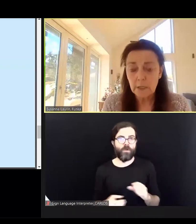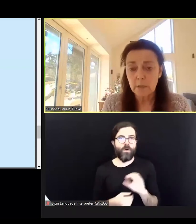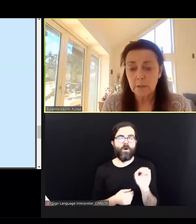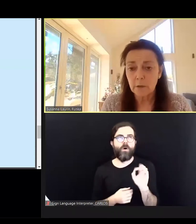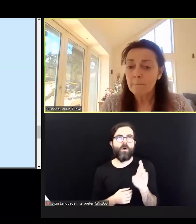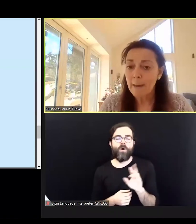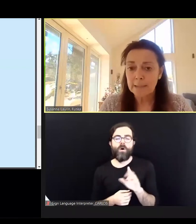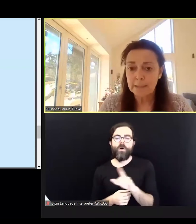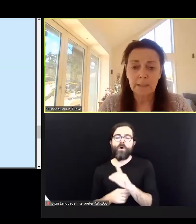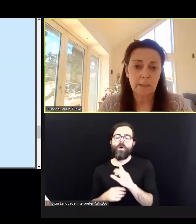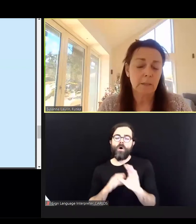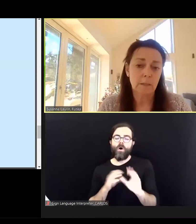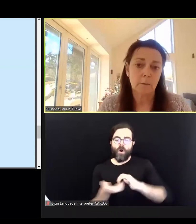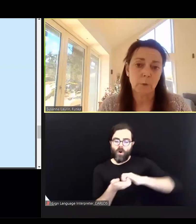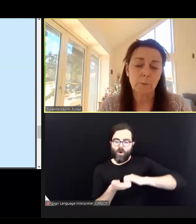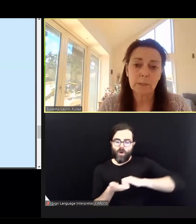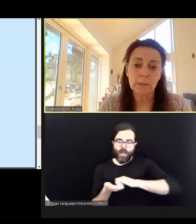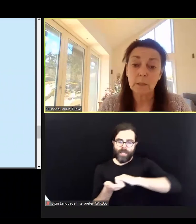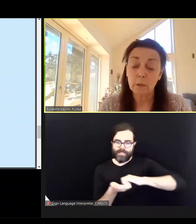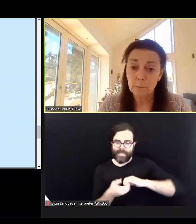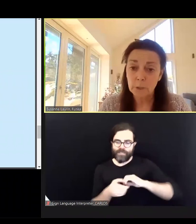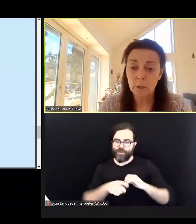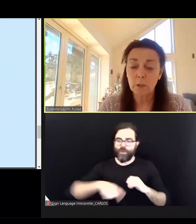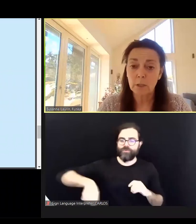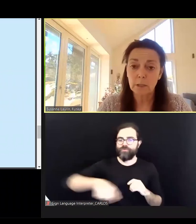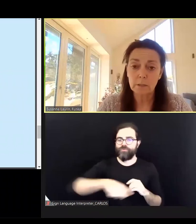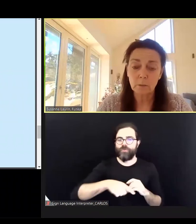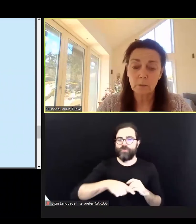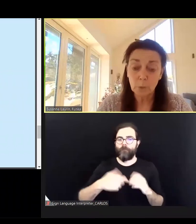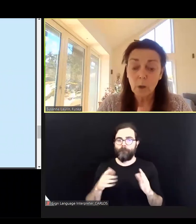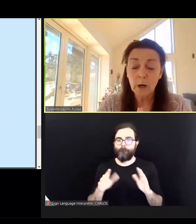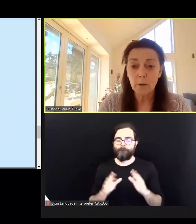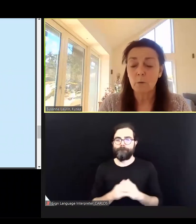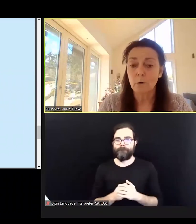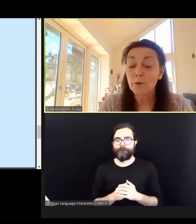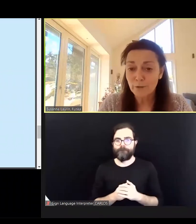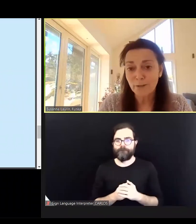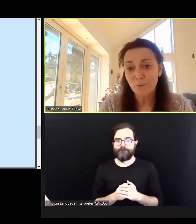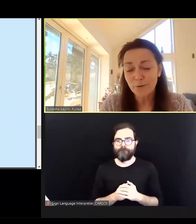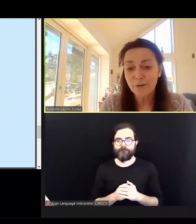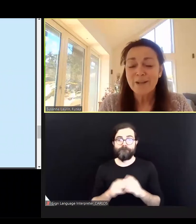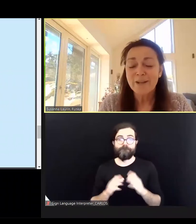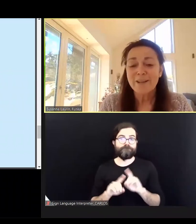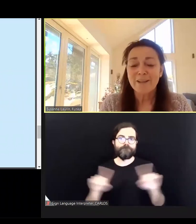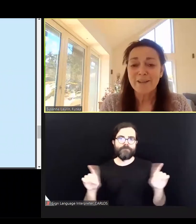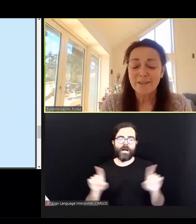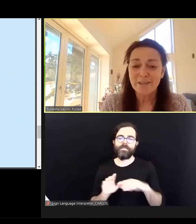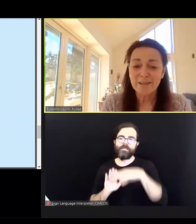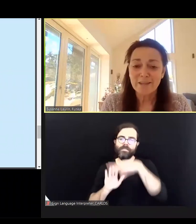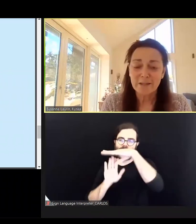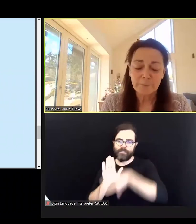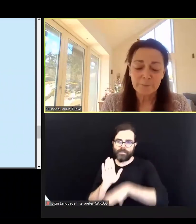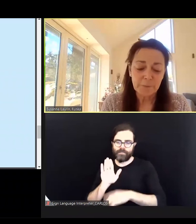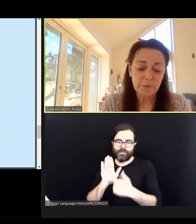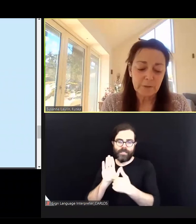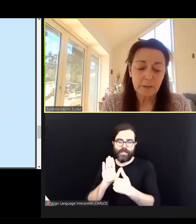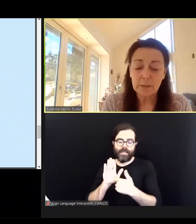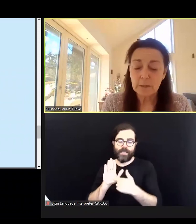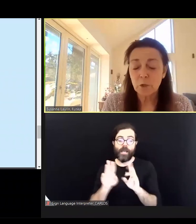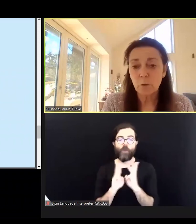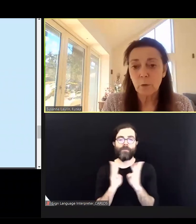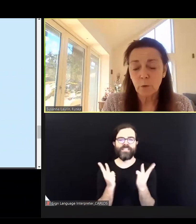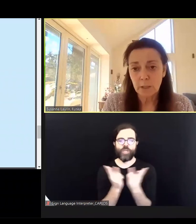And we know that it covers all the requirements needed for these two directives. So that is something that is going to